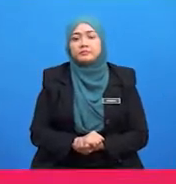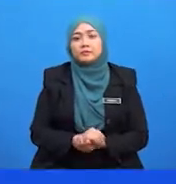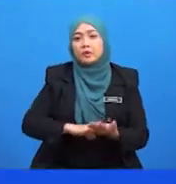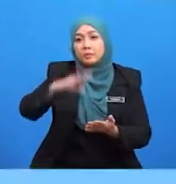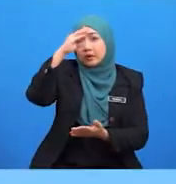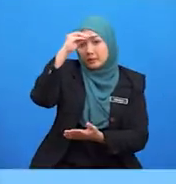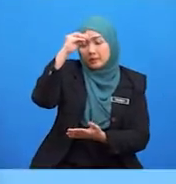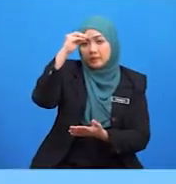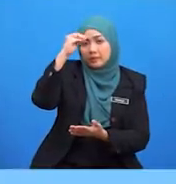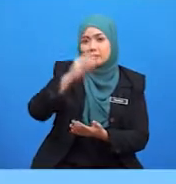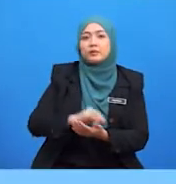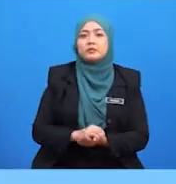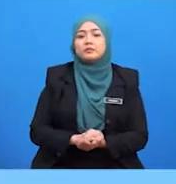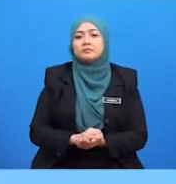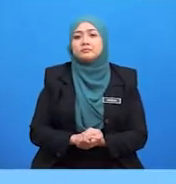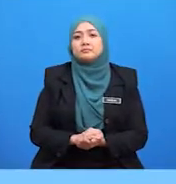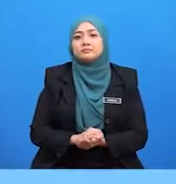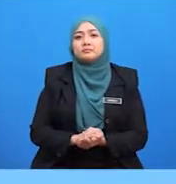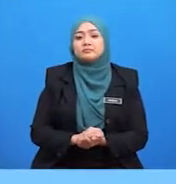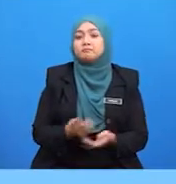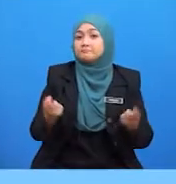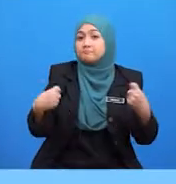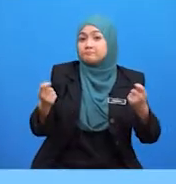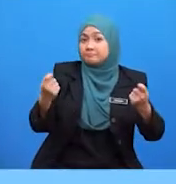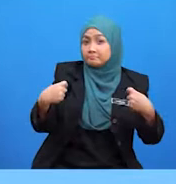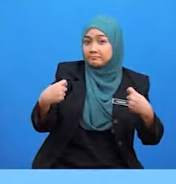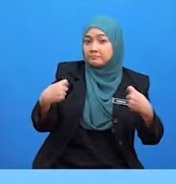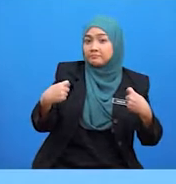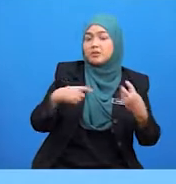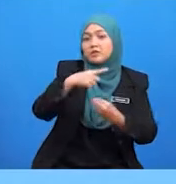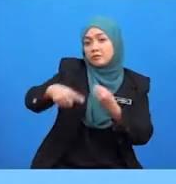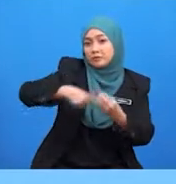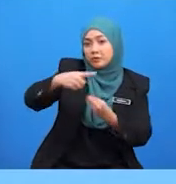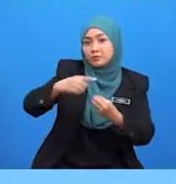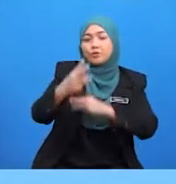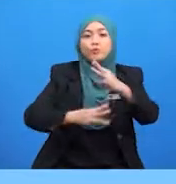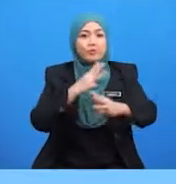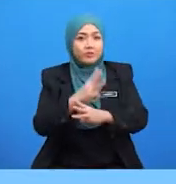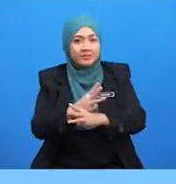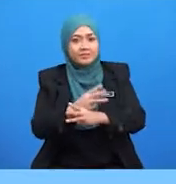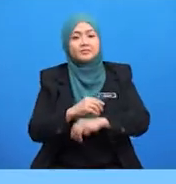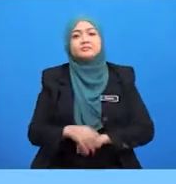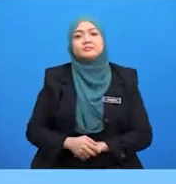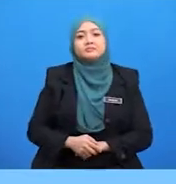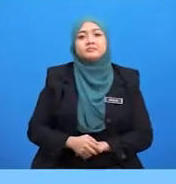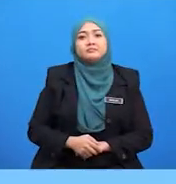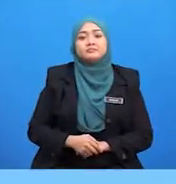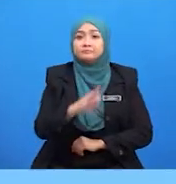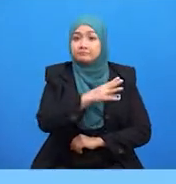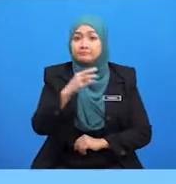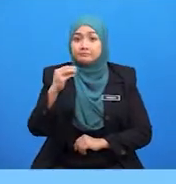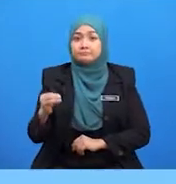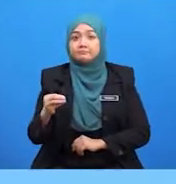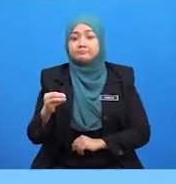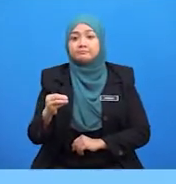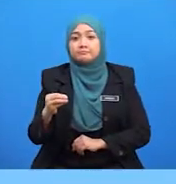learn about unique and cool transportations around the world. And on